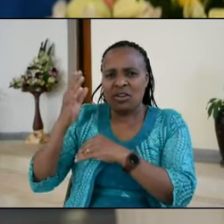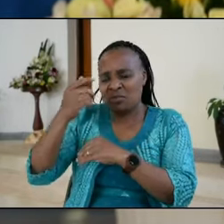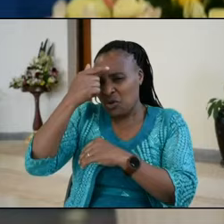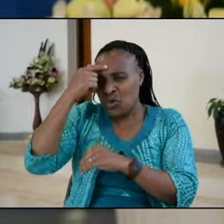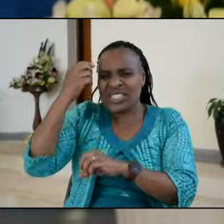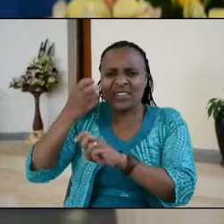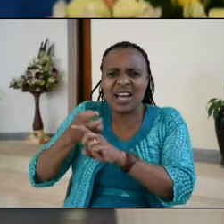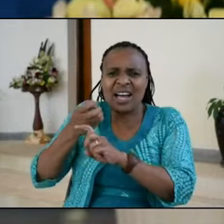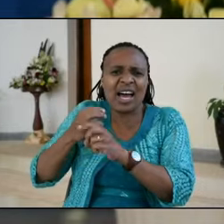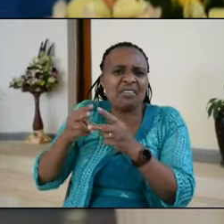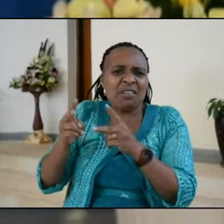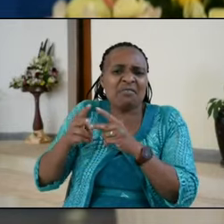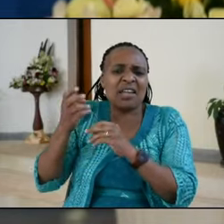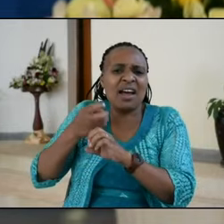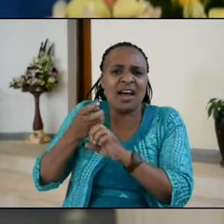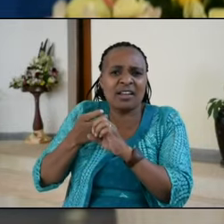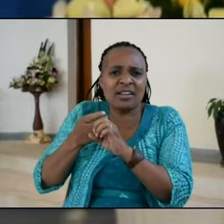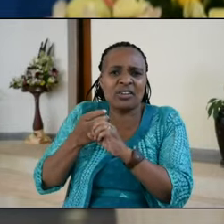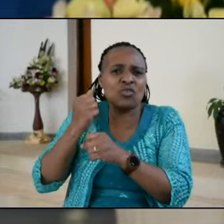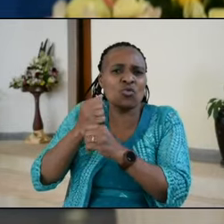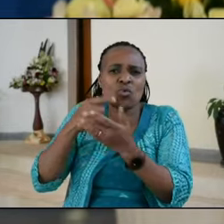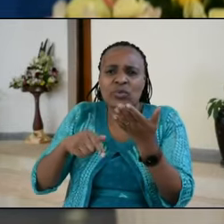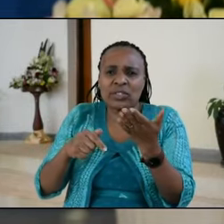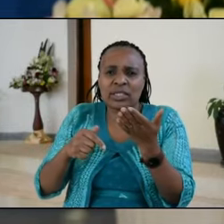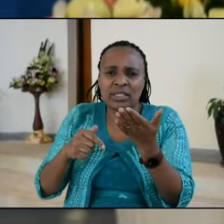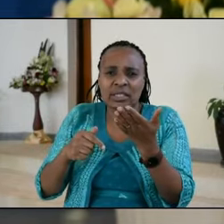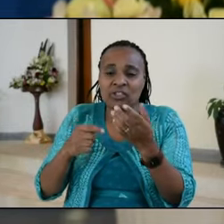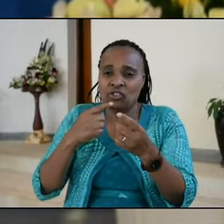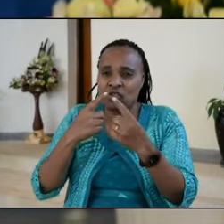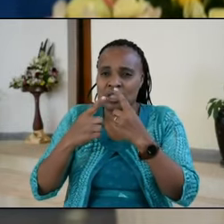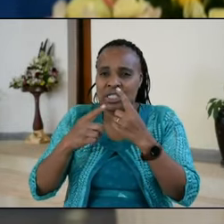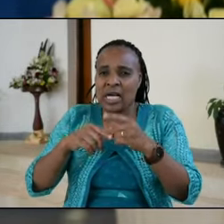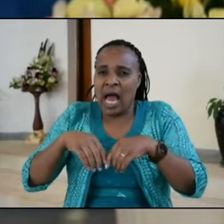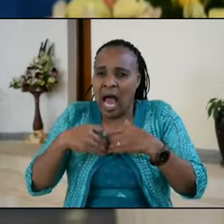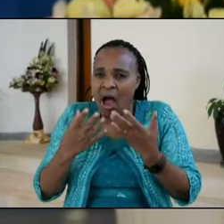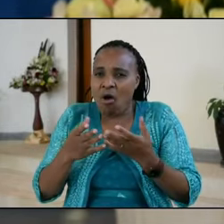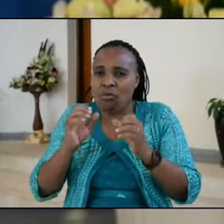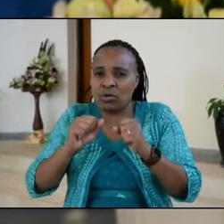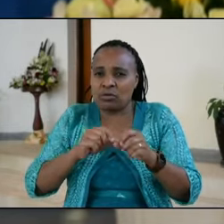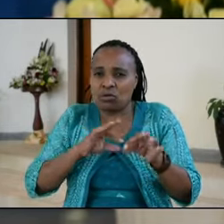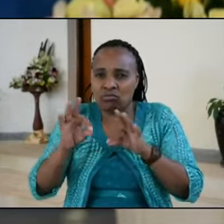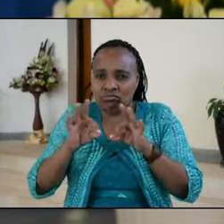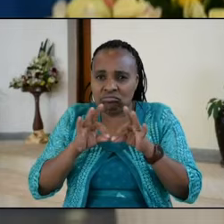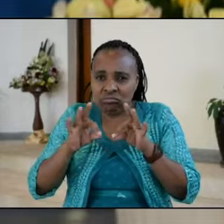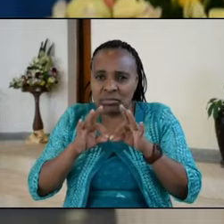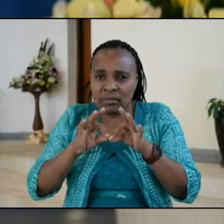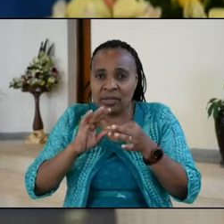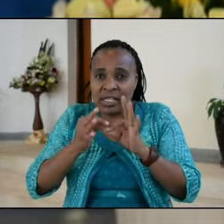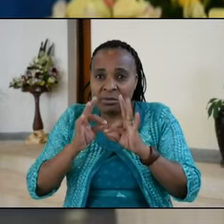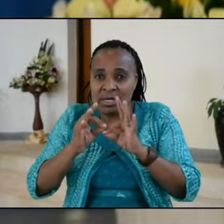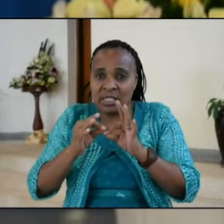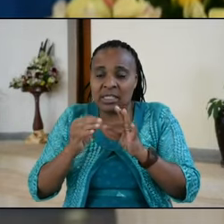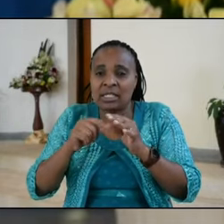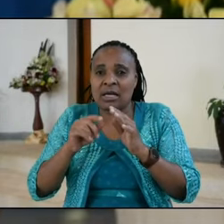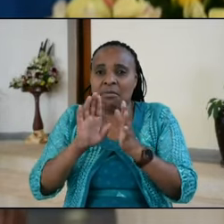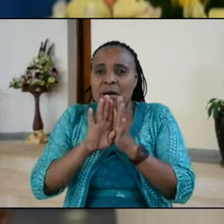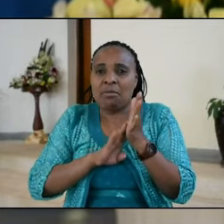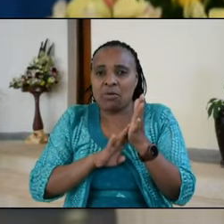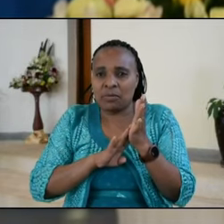hard? So what do you do? We are talking about how to interpret Scripture. What do we do